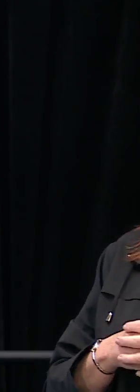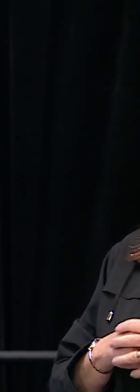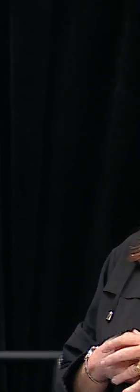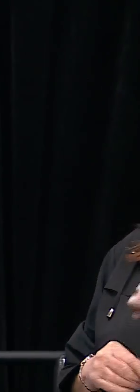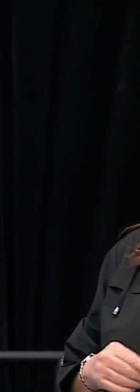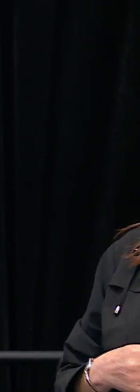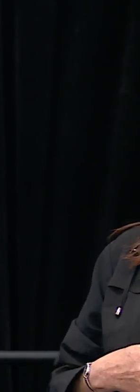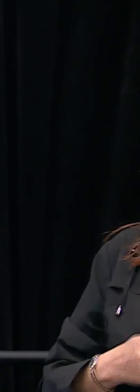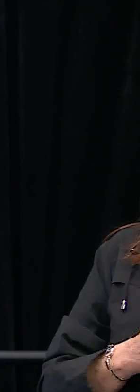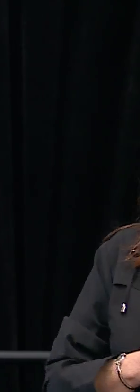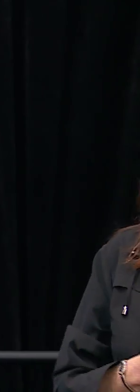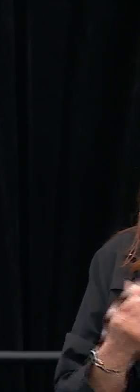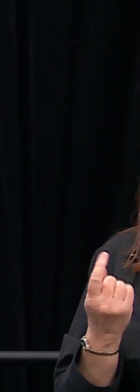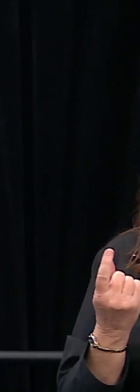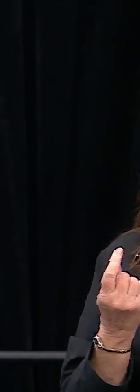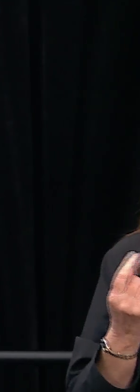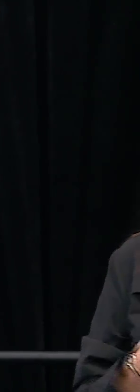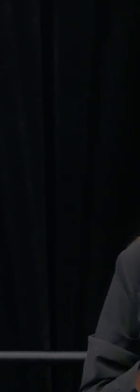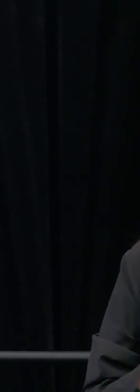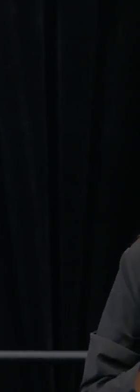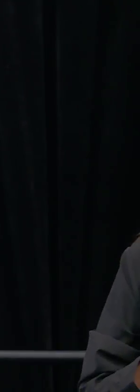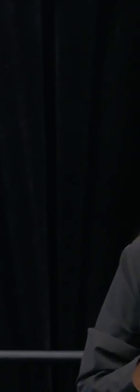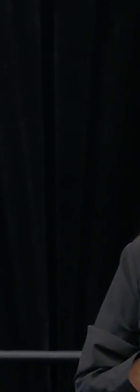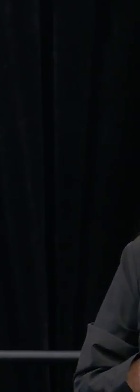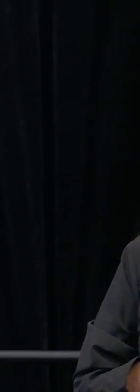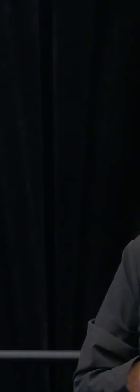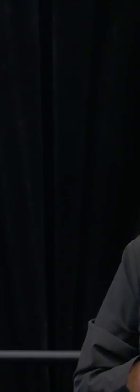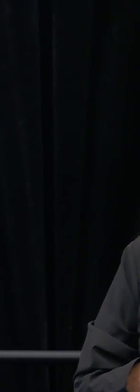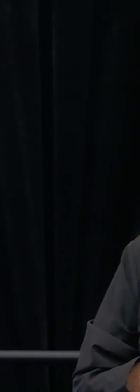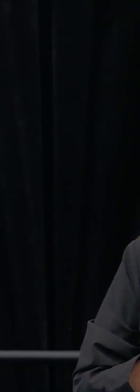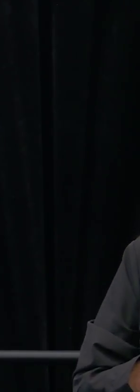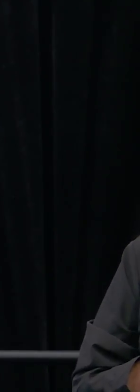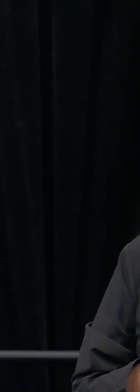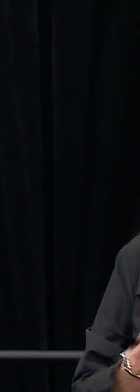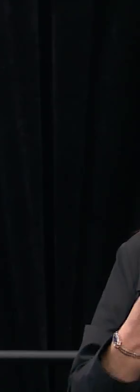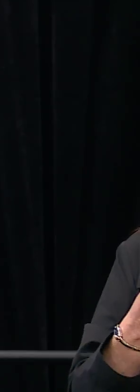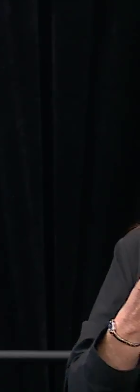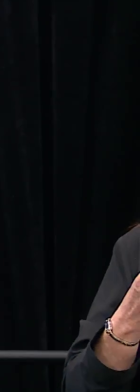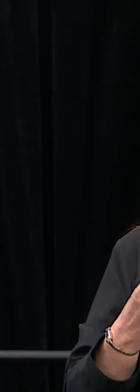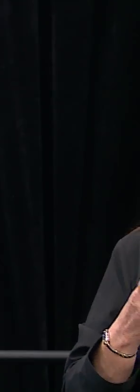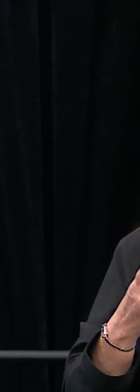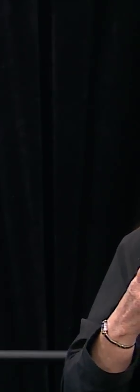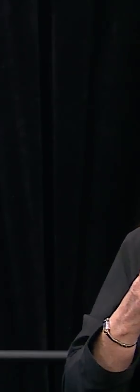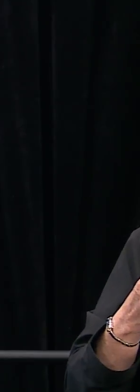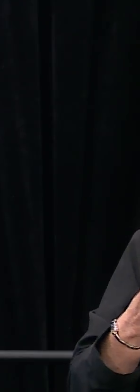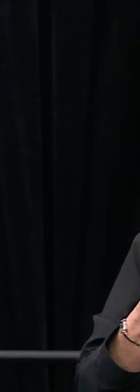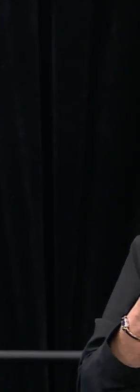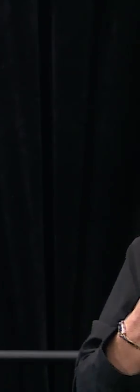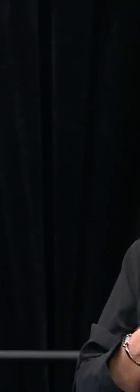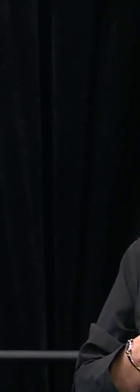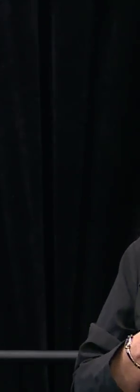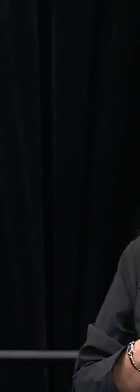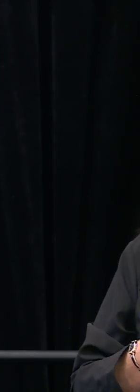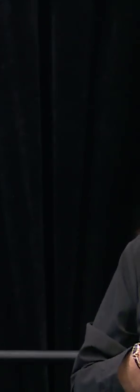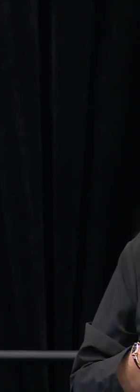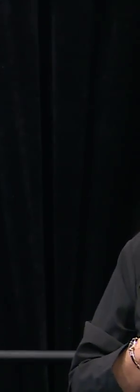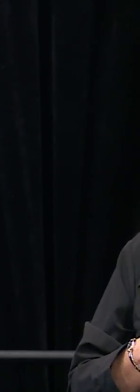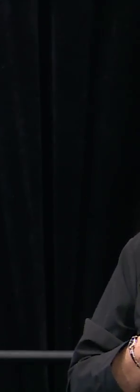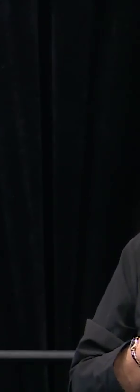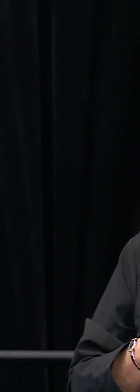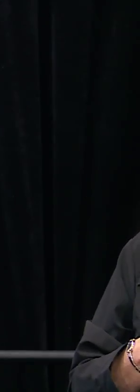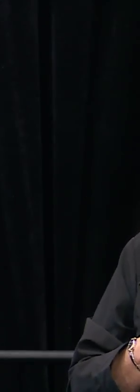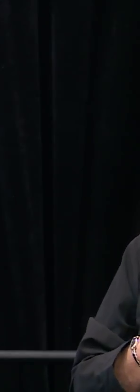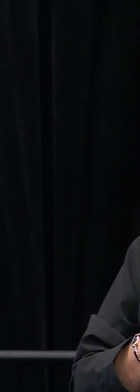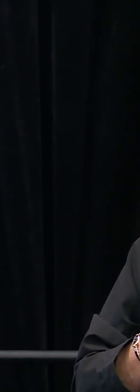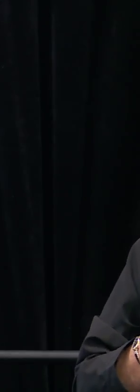ADA did, which made TV accessible, which made phone accessible. But as I was walking on the campus of Berkeley